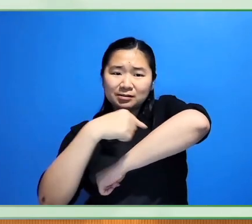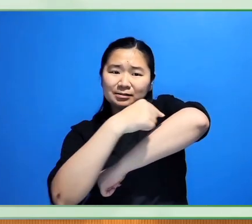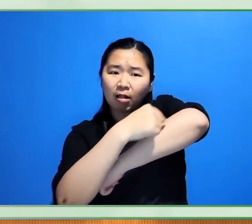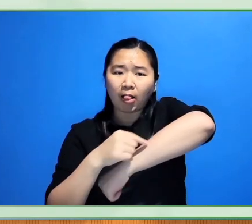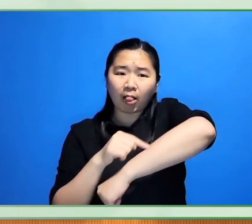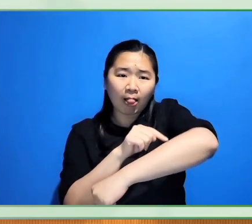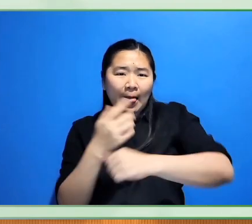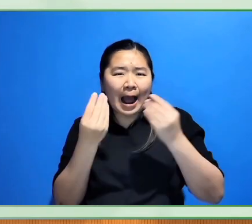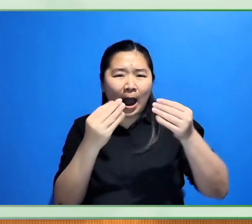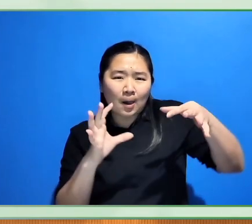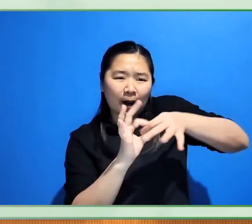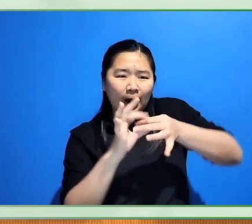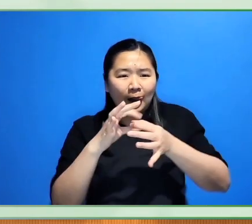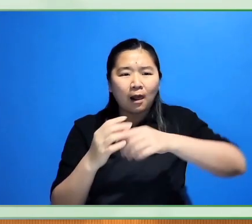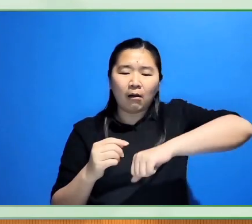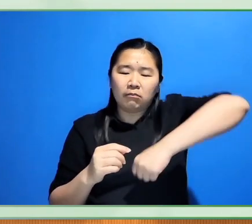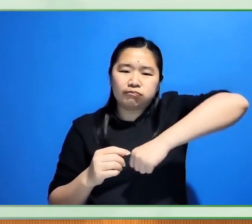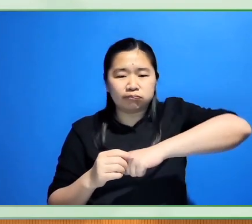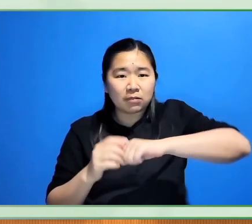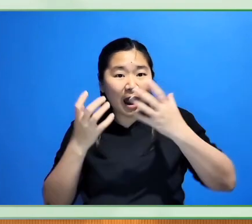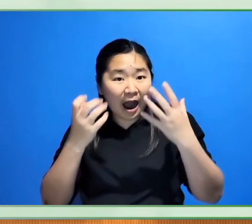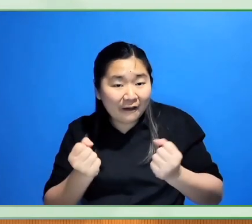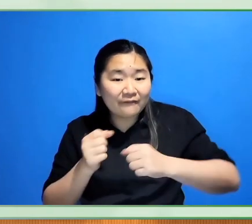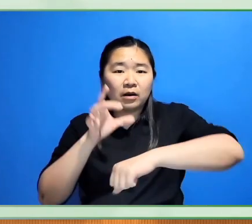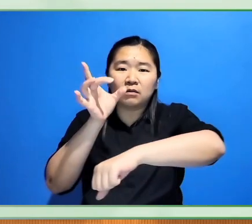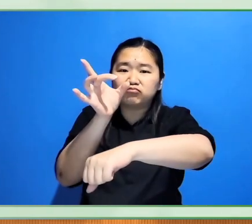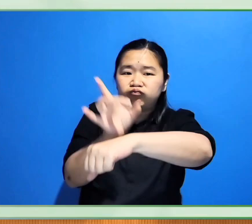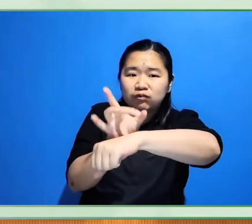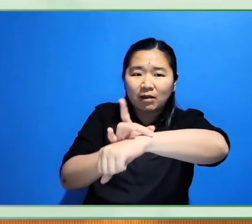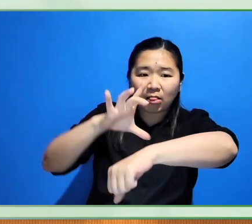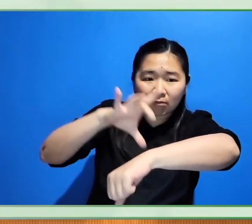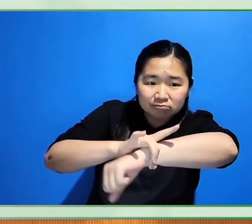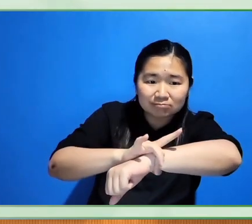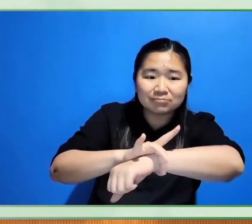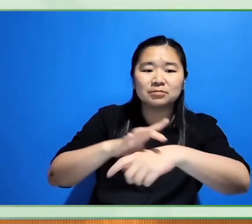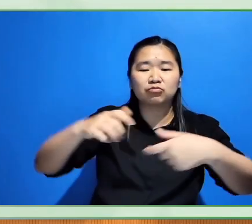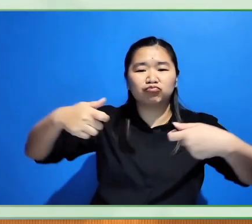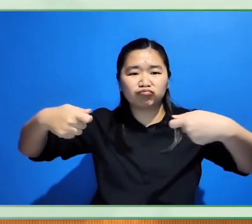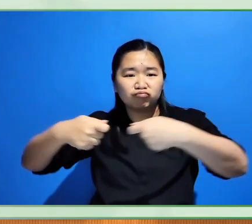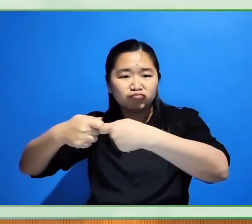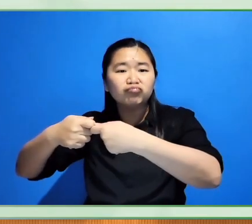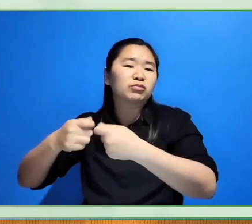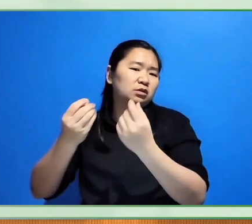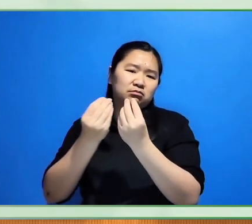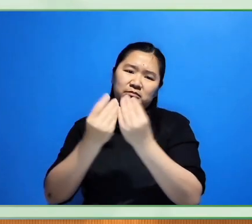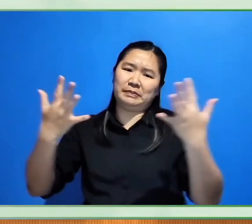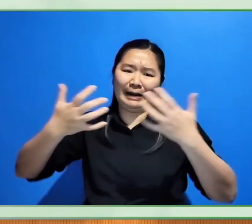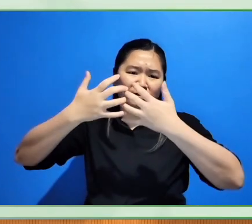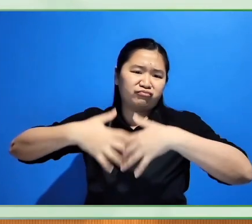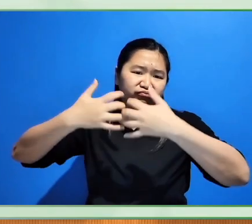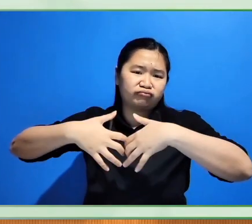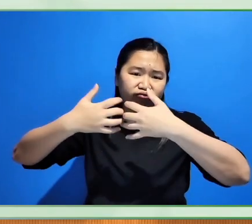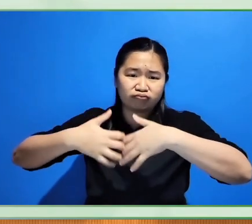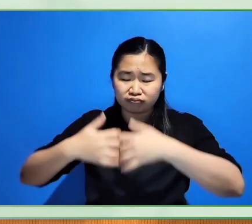metal, titanium for resistance, etc. We 3D print the socket. We assemble it. We test it